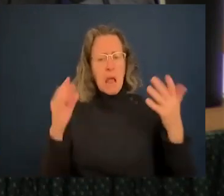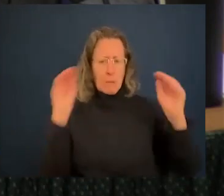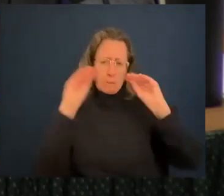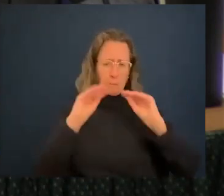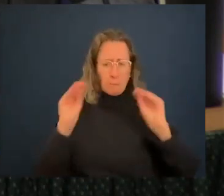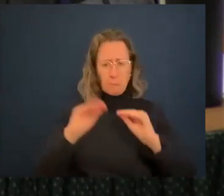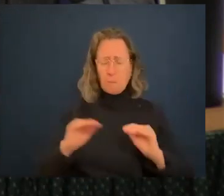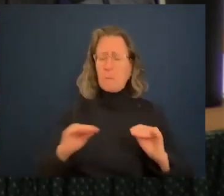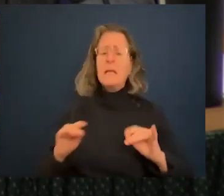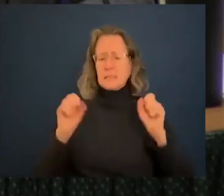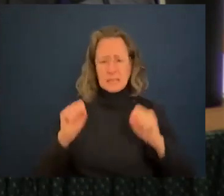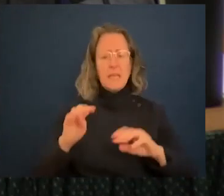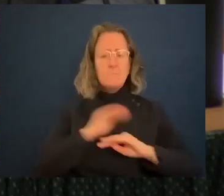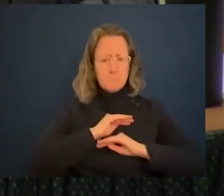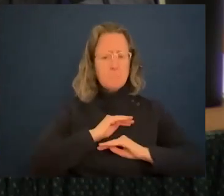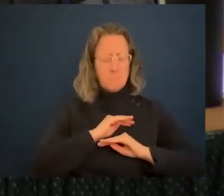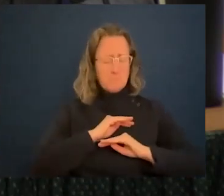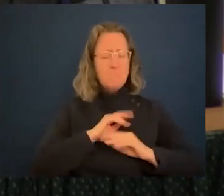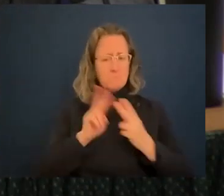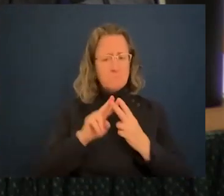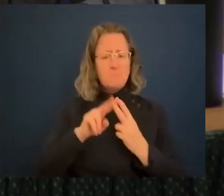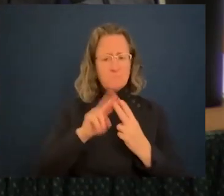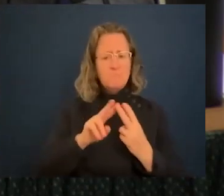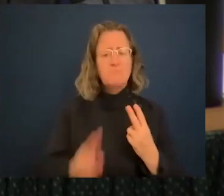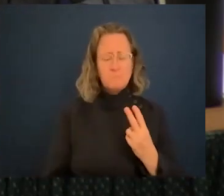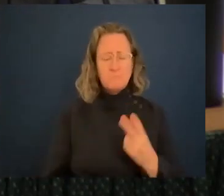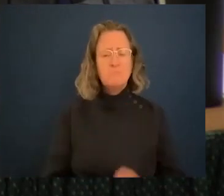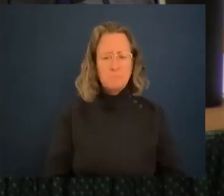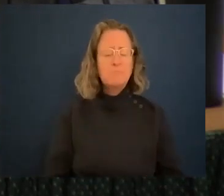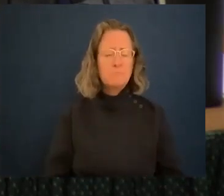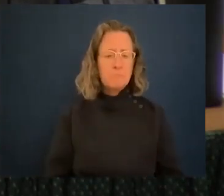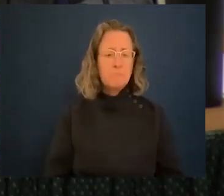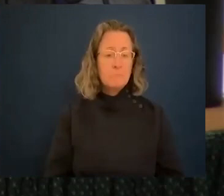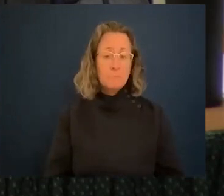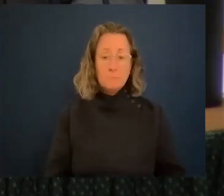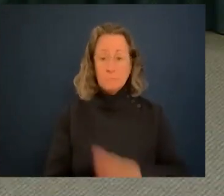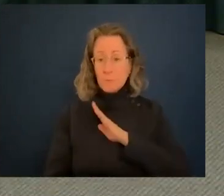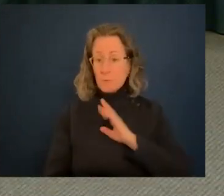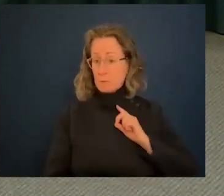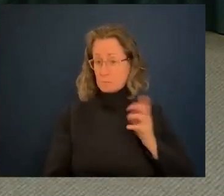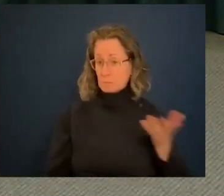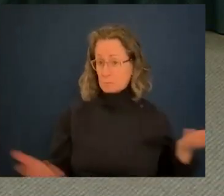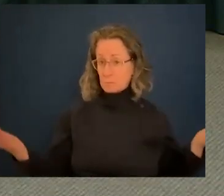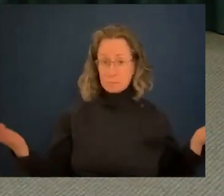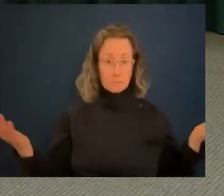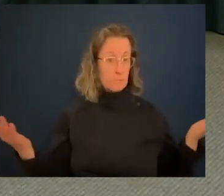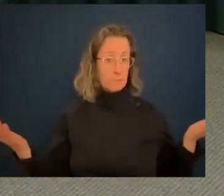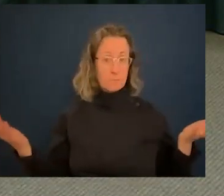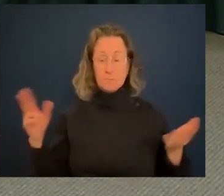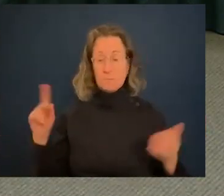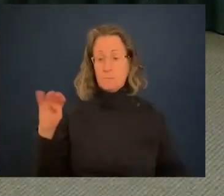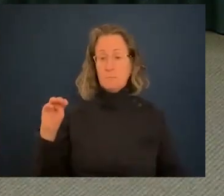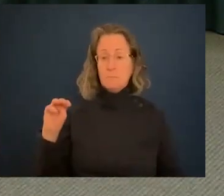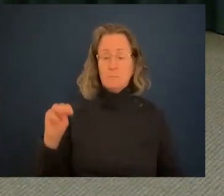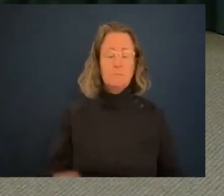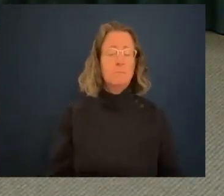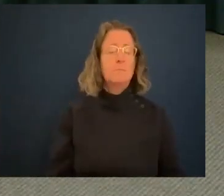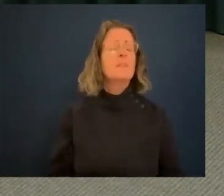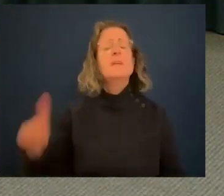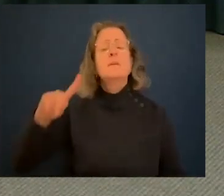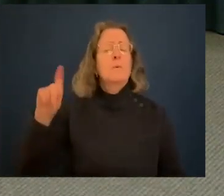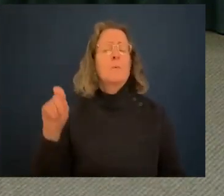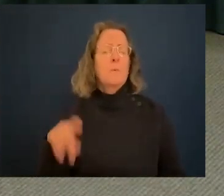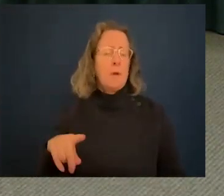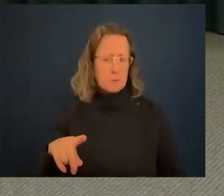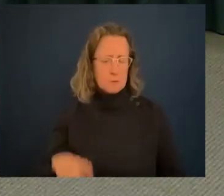meet both of those deadlines yes okay other board members uh all right Tim I have a question and it's really it's